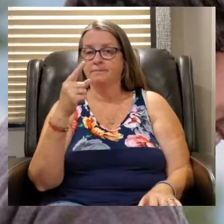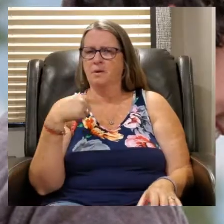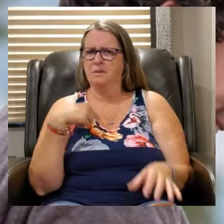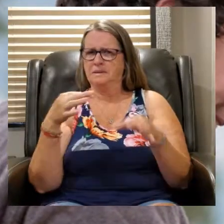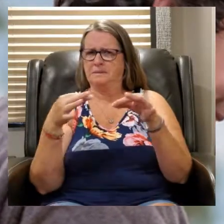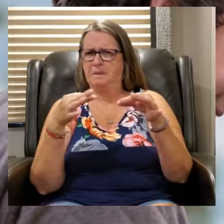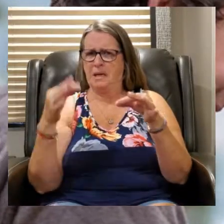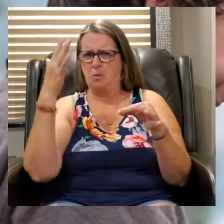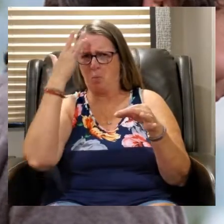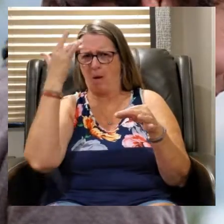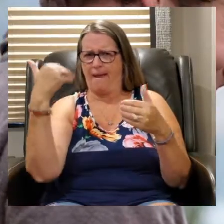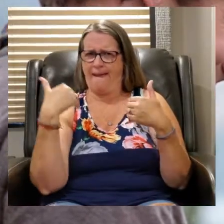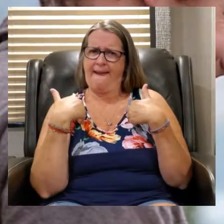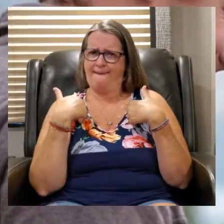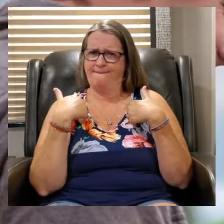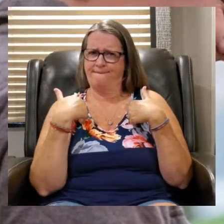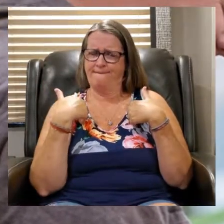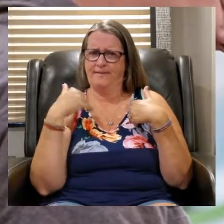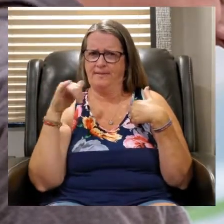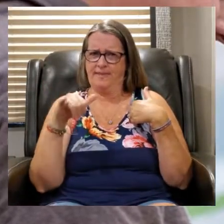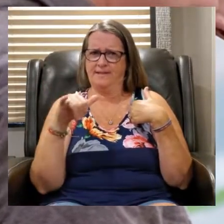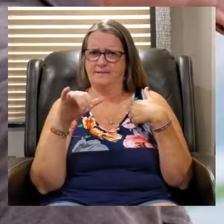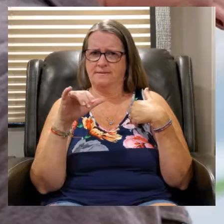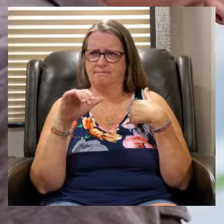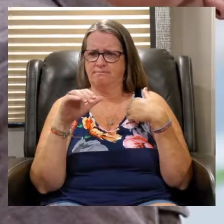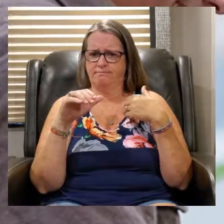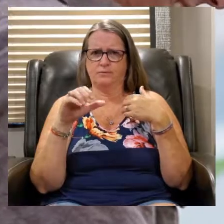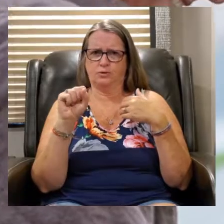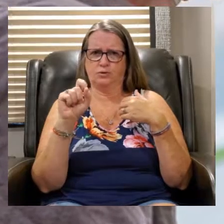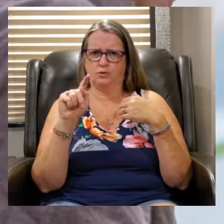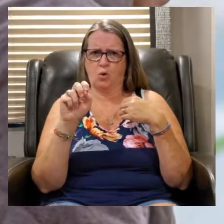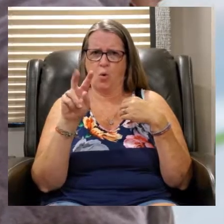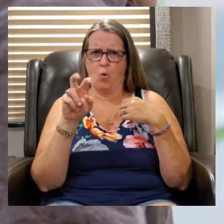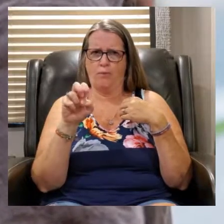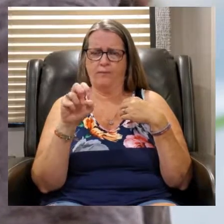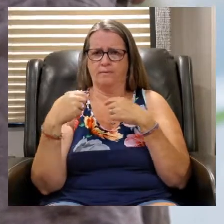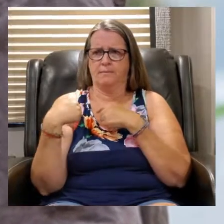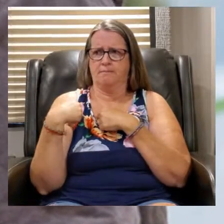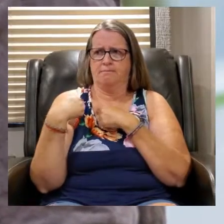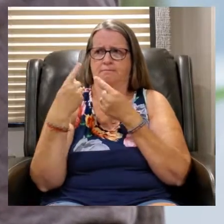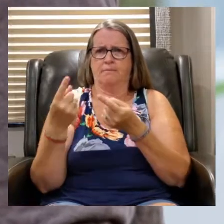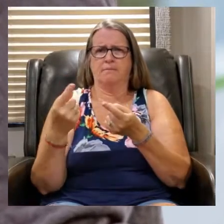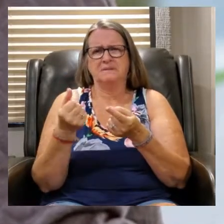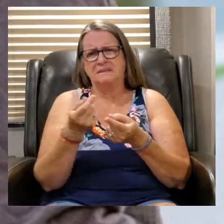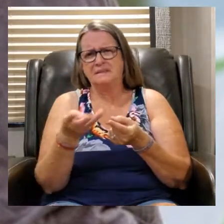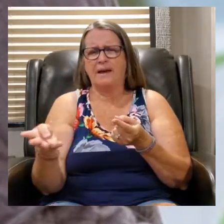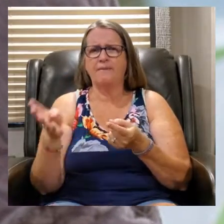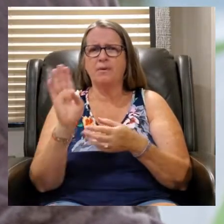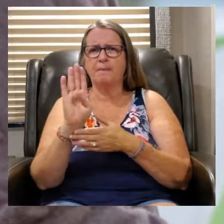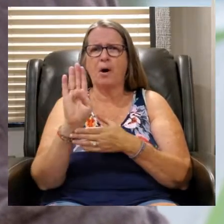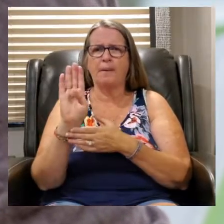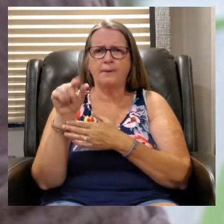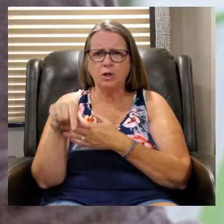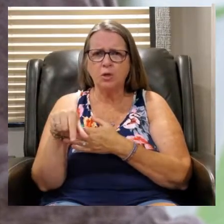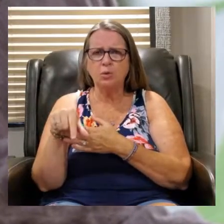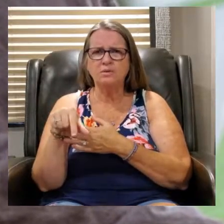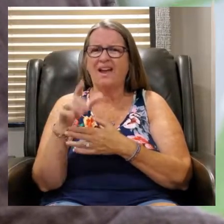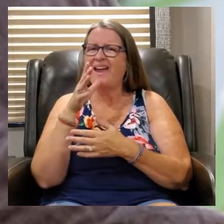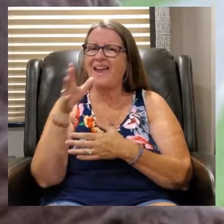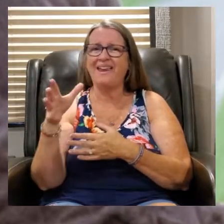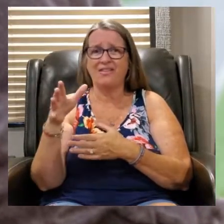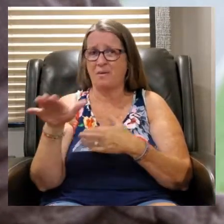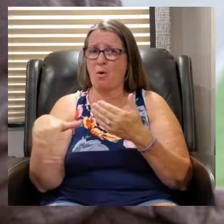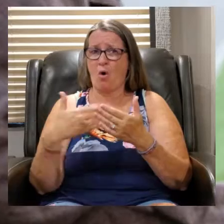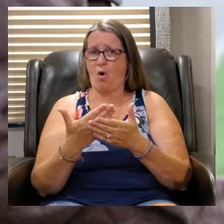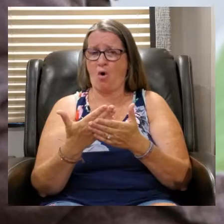Let me explain why I even have this thing. I've had several barbecues over the last 3 years,